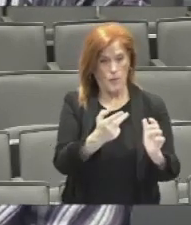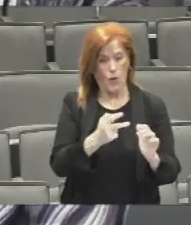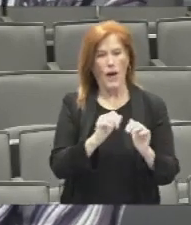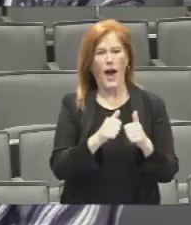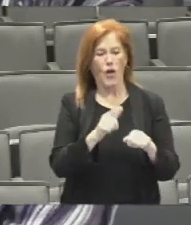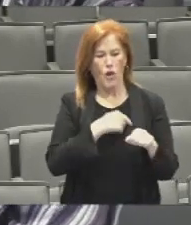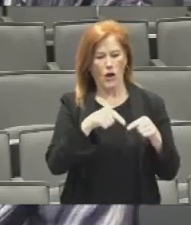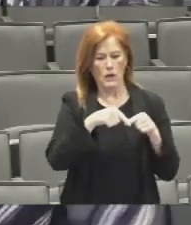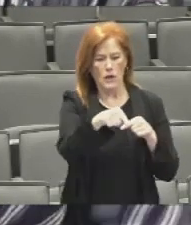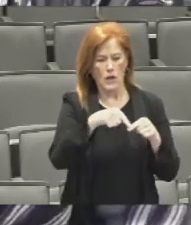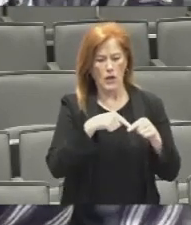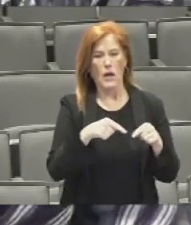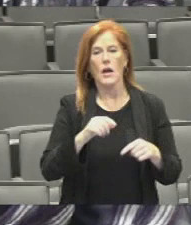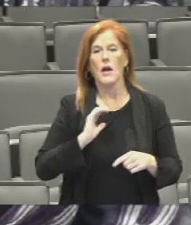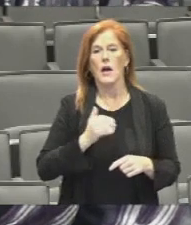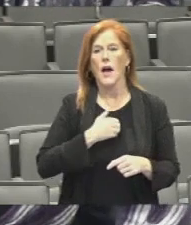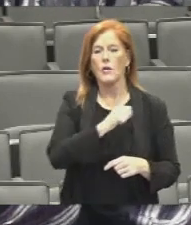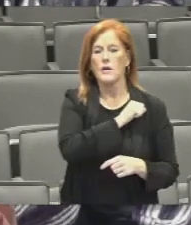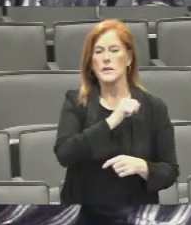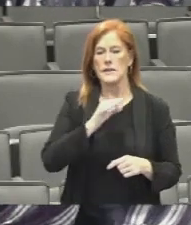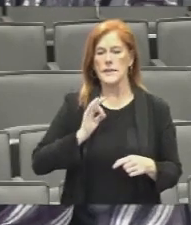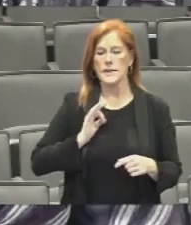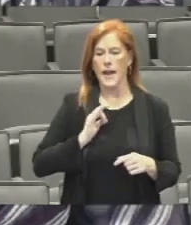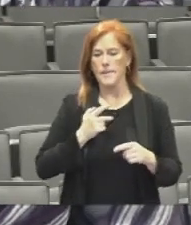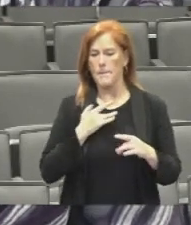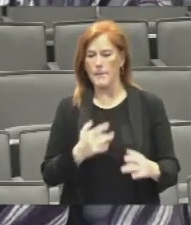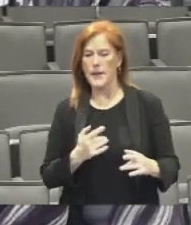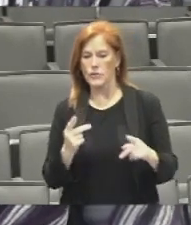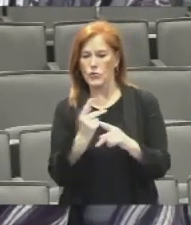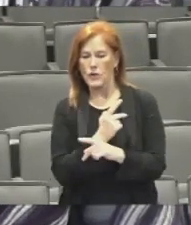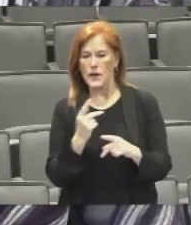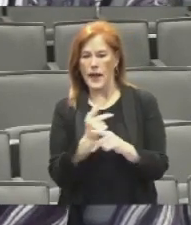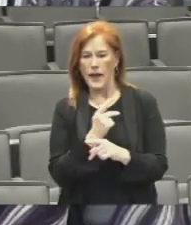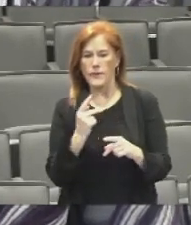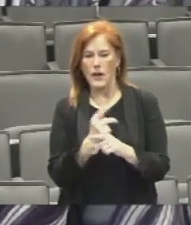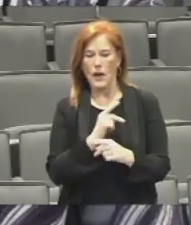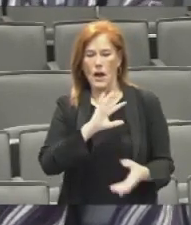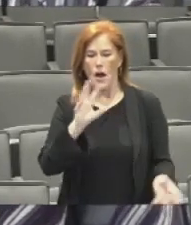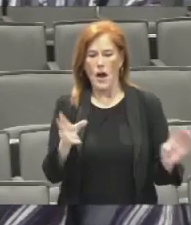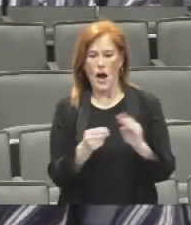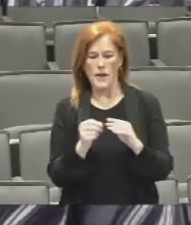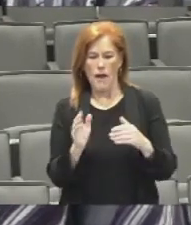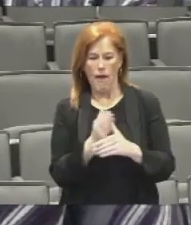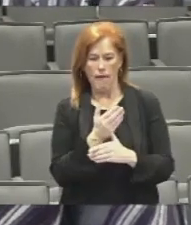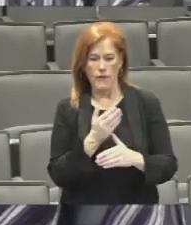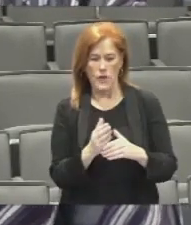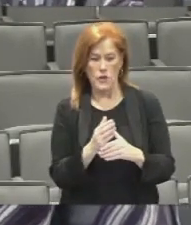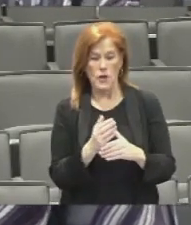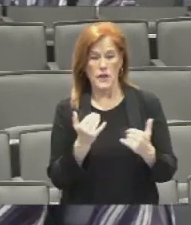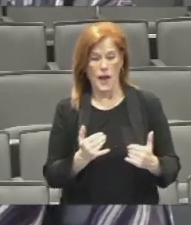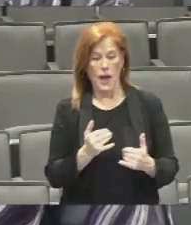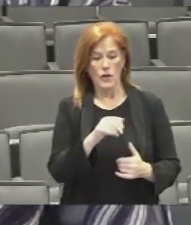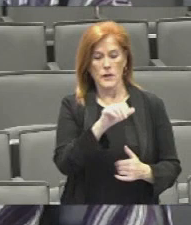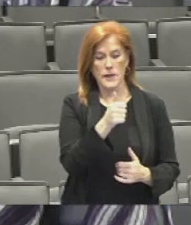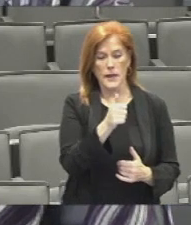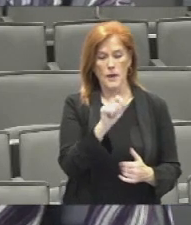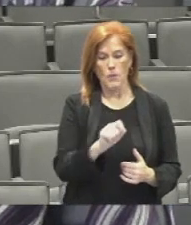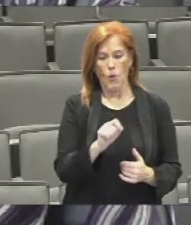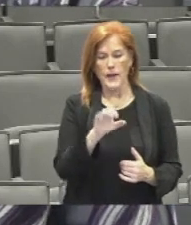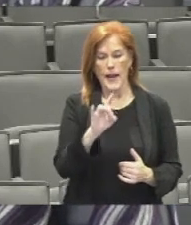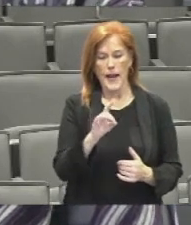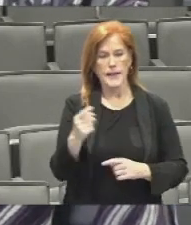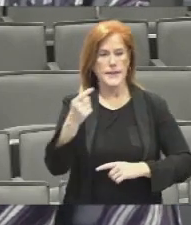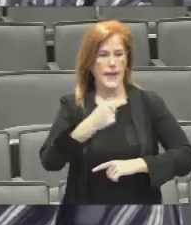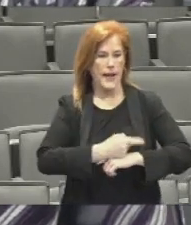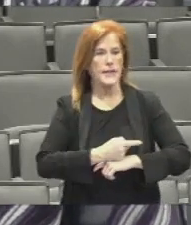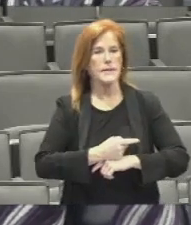And our staff calculates that on a running average, and we now have 10.8 days it takes